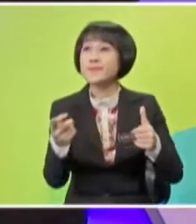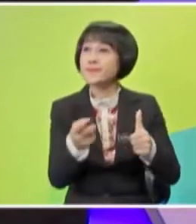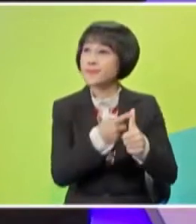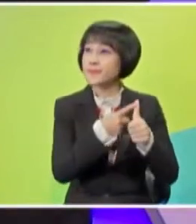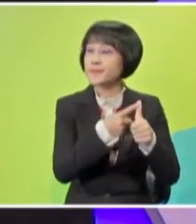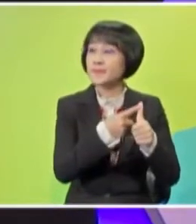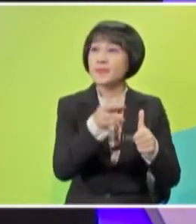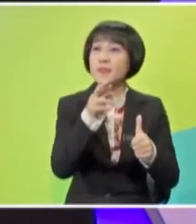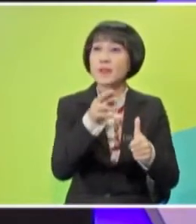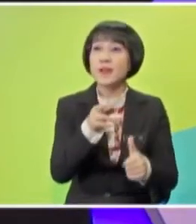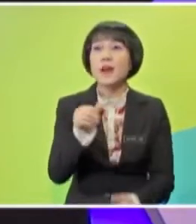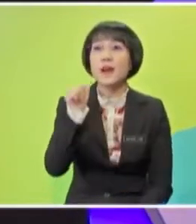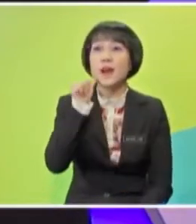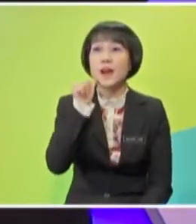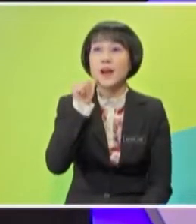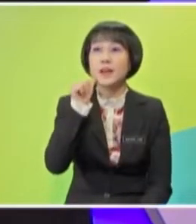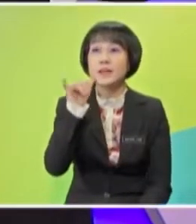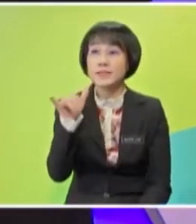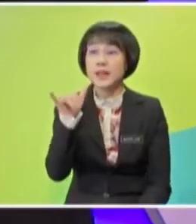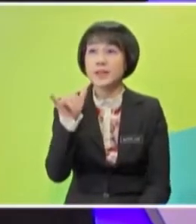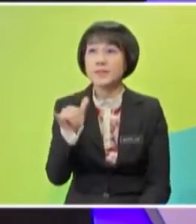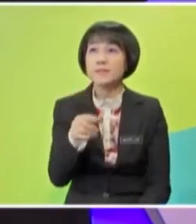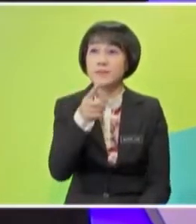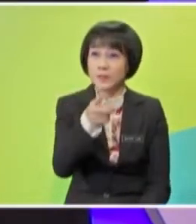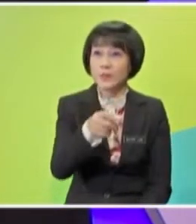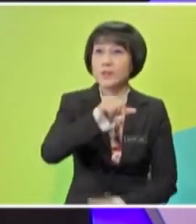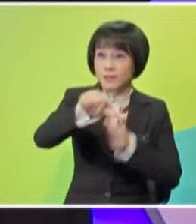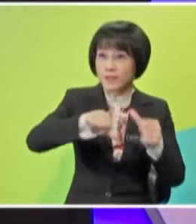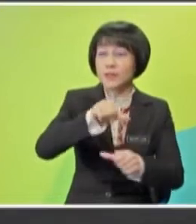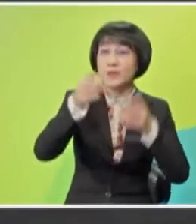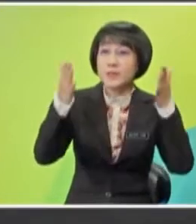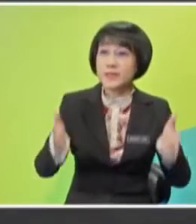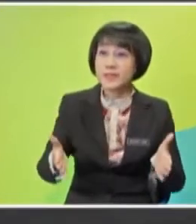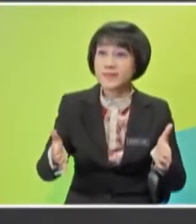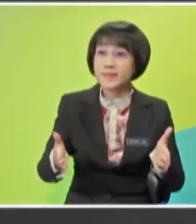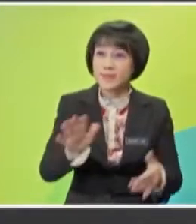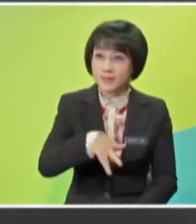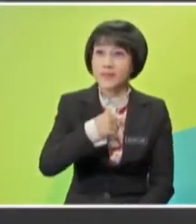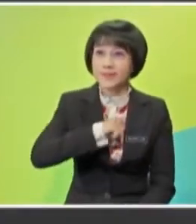question? Aisha, do you consider yourself a sociable person?